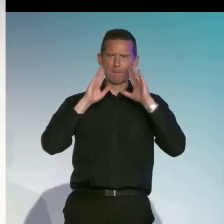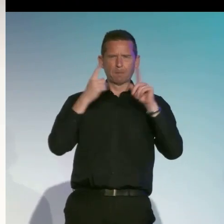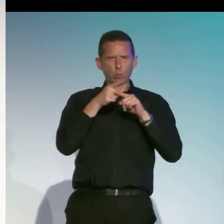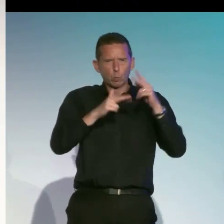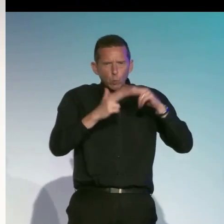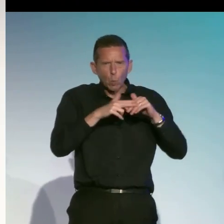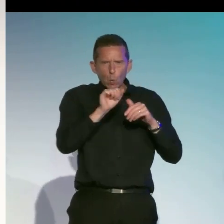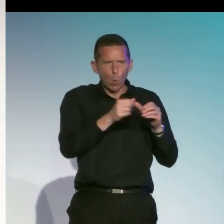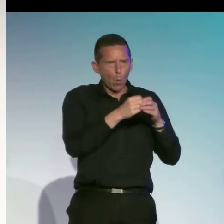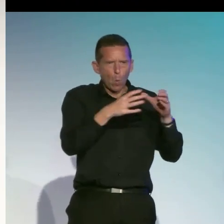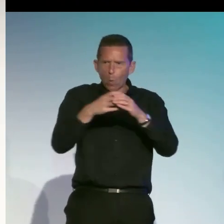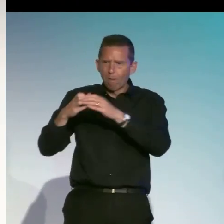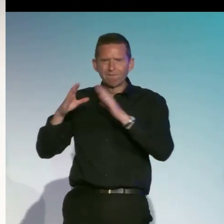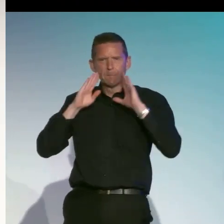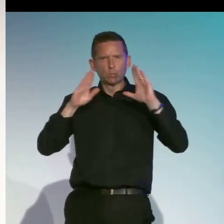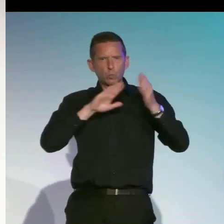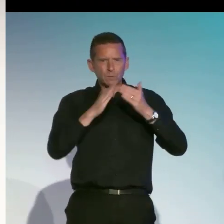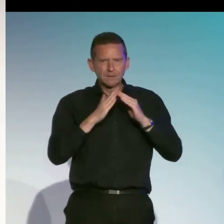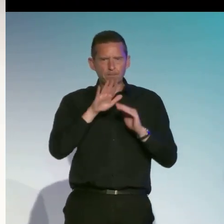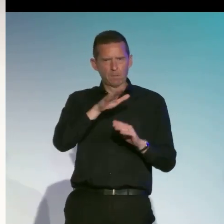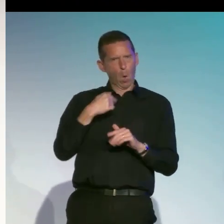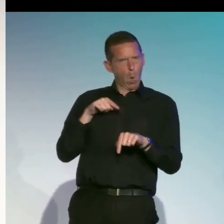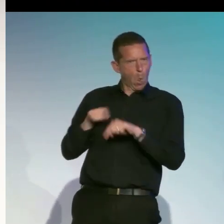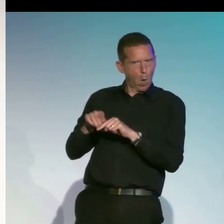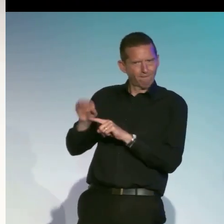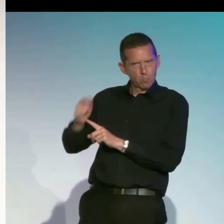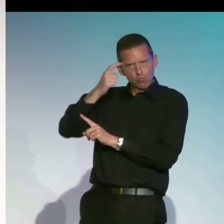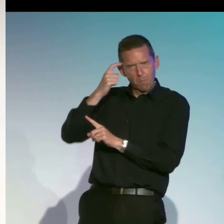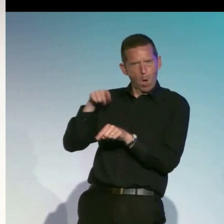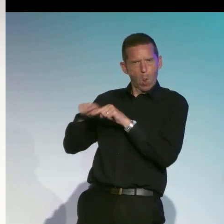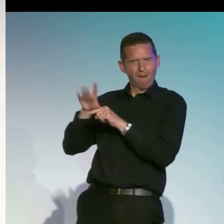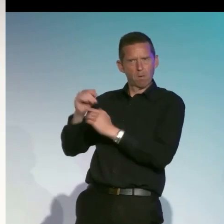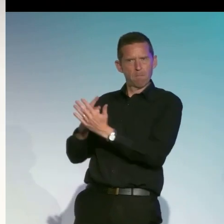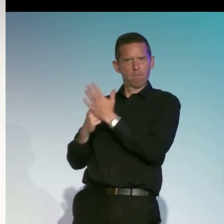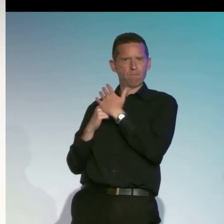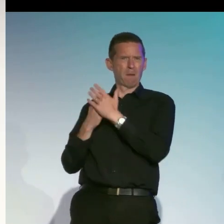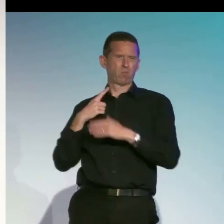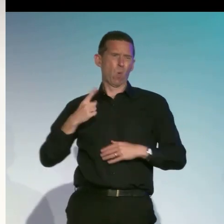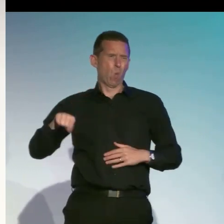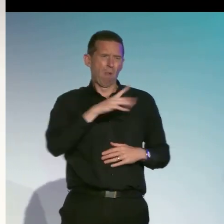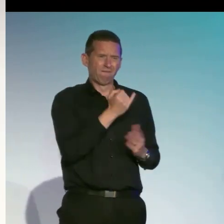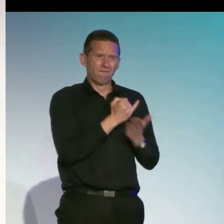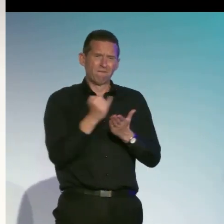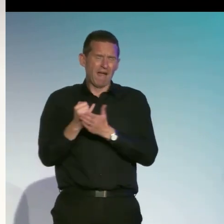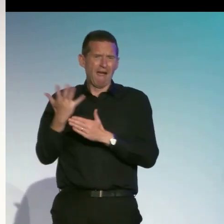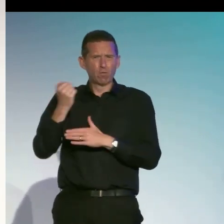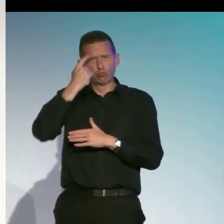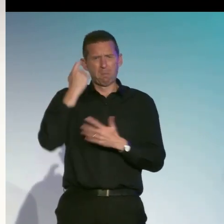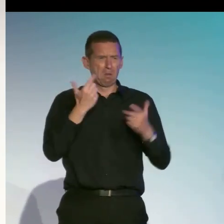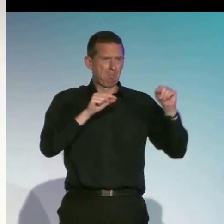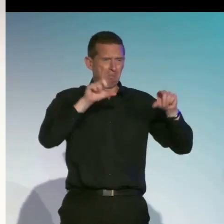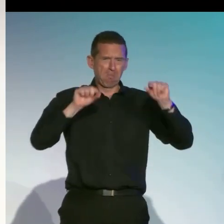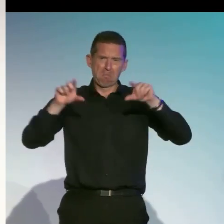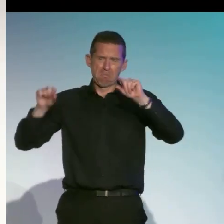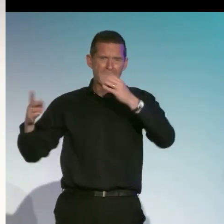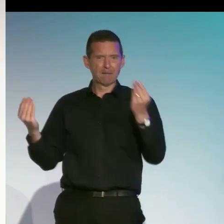communities, how you draw from trauma, how you draw from those spaces, because as I've said, we're all flawed. We all have trauma to varying degrees, whether it's in